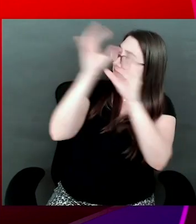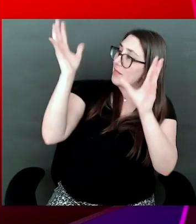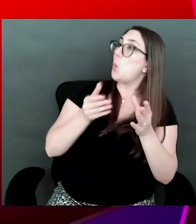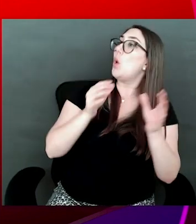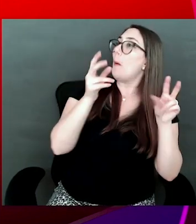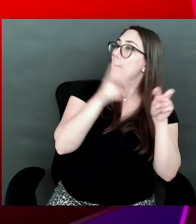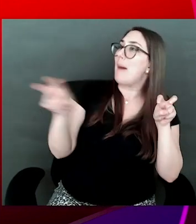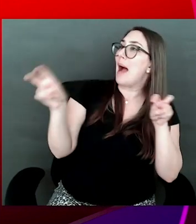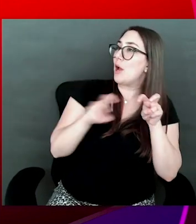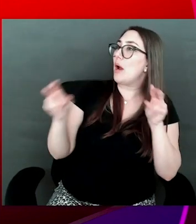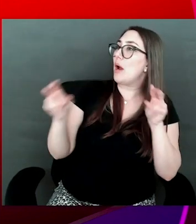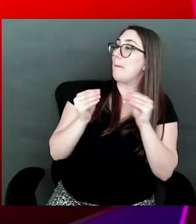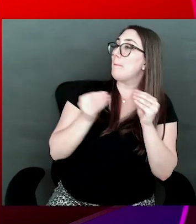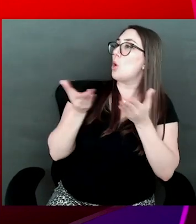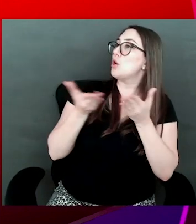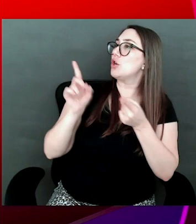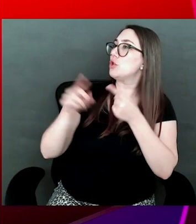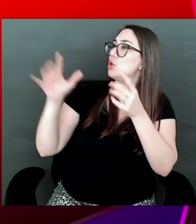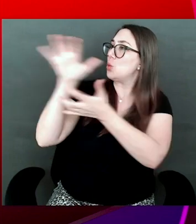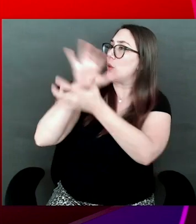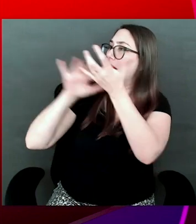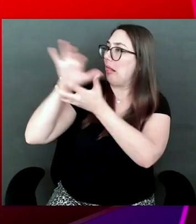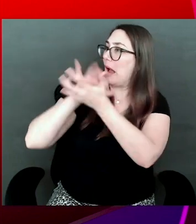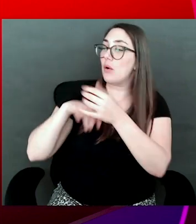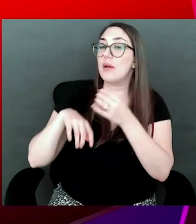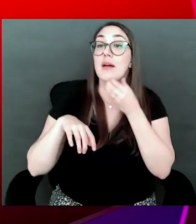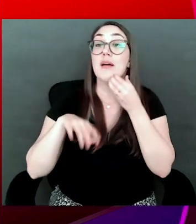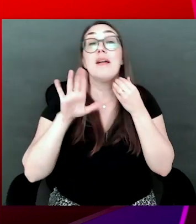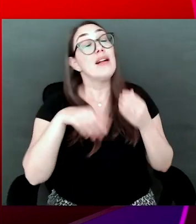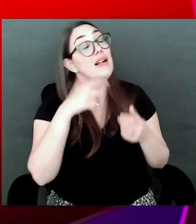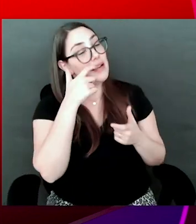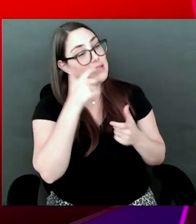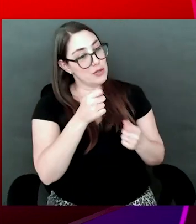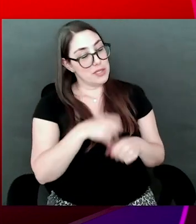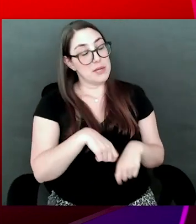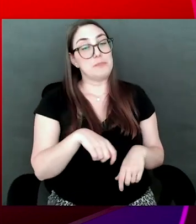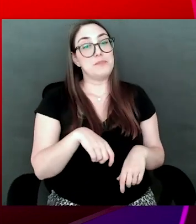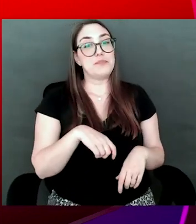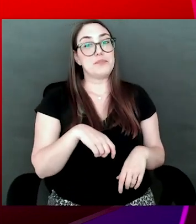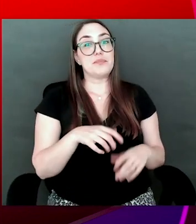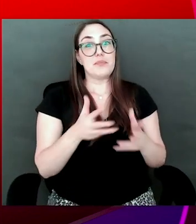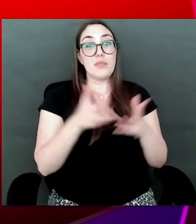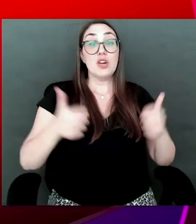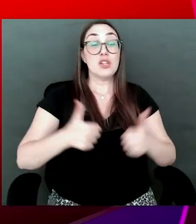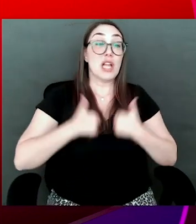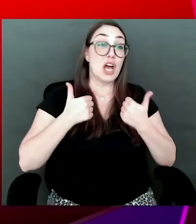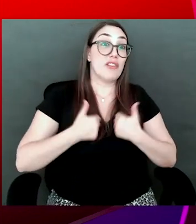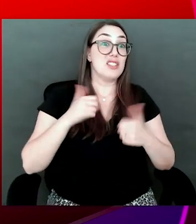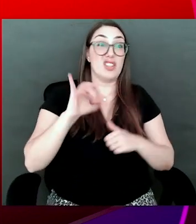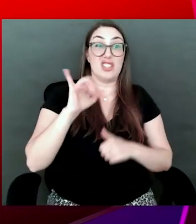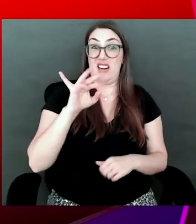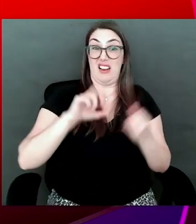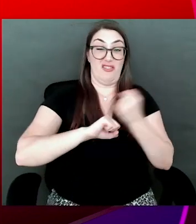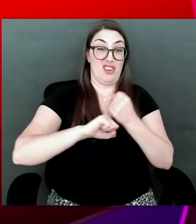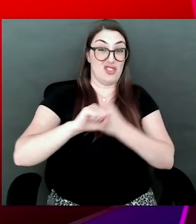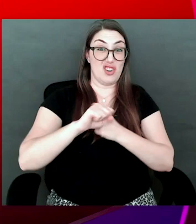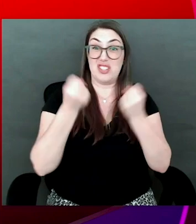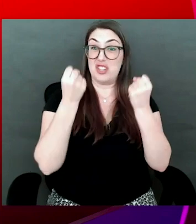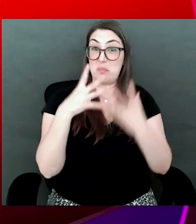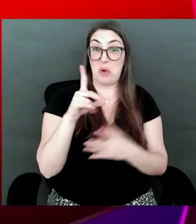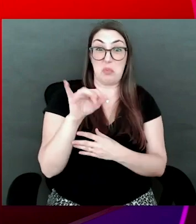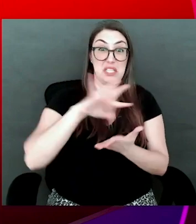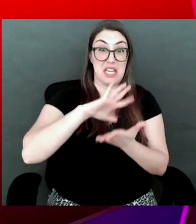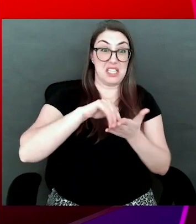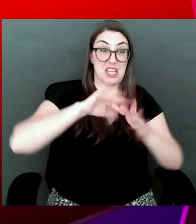Yeah, so the migration use case, that's interesting. So there's a lot of game studios that have a lot of existing infrastructure, so they have multiple data centers across the world where they're hosting